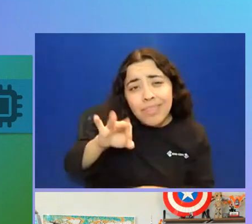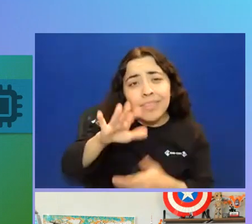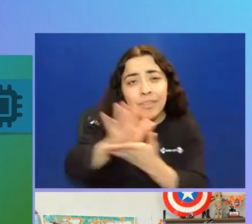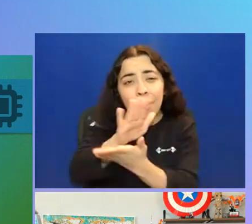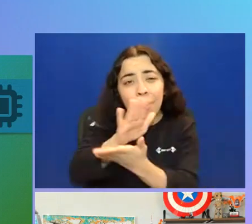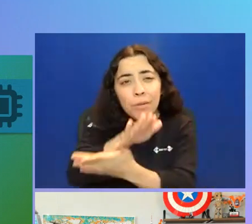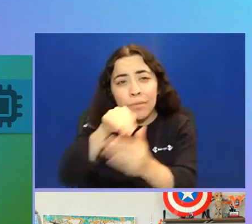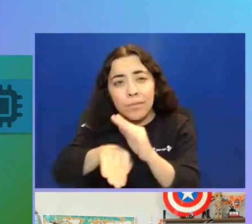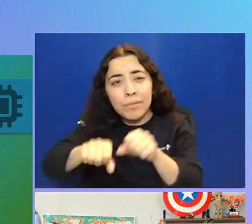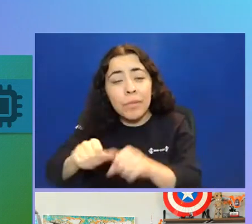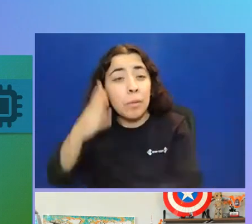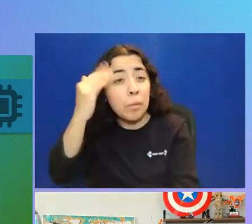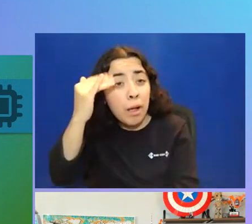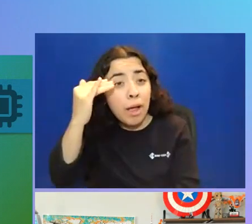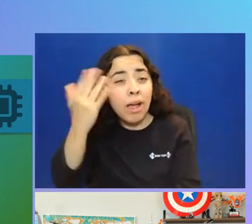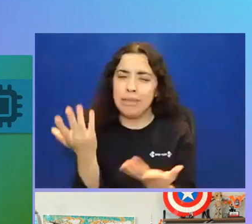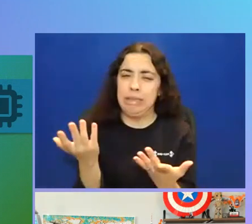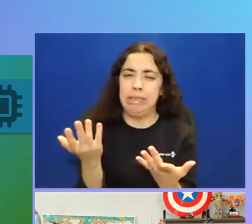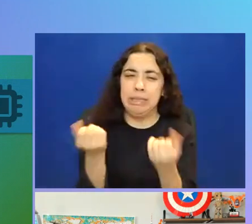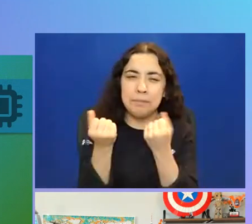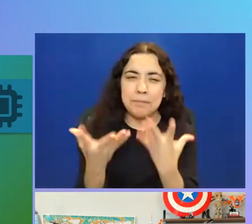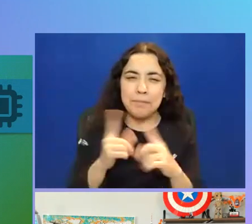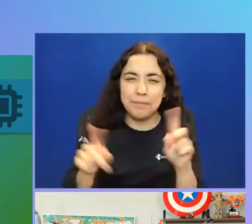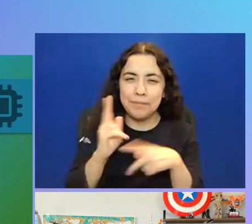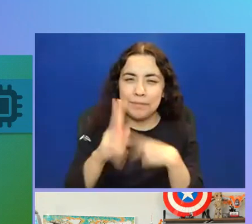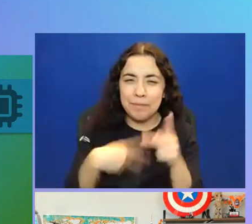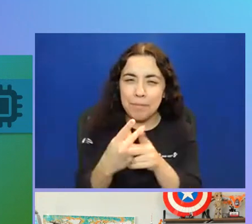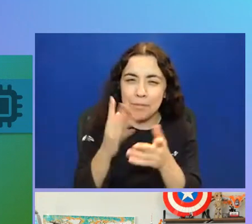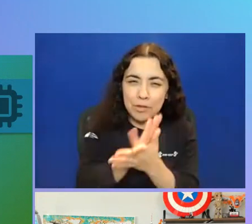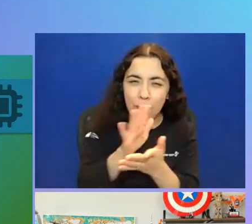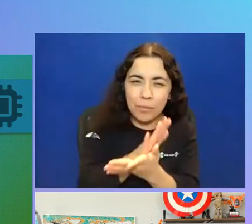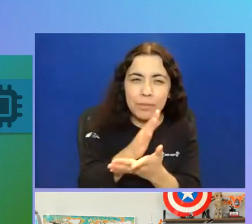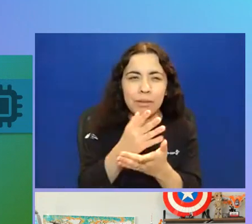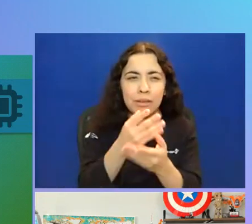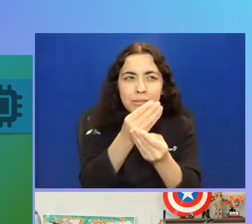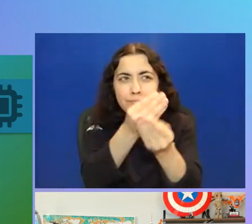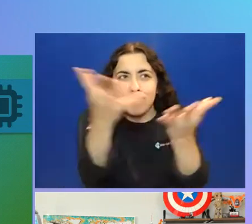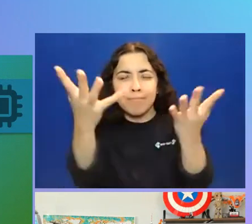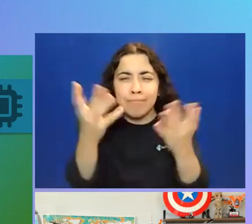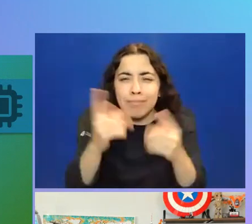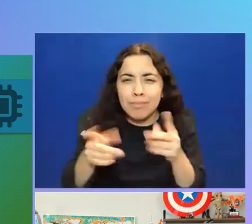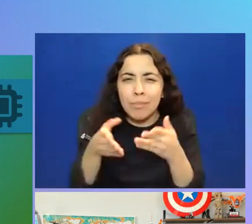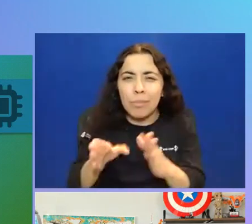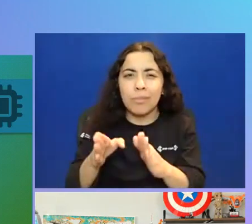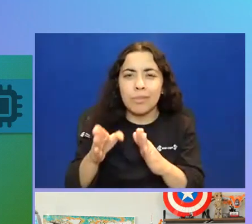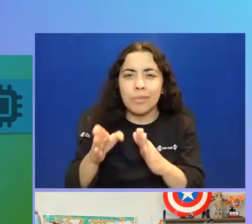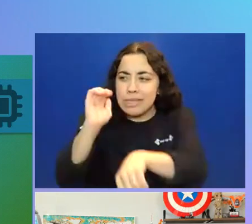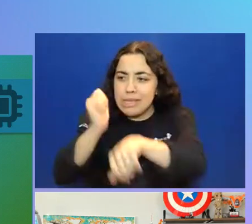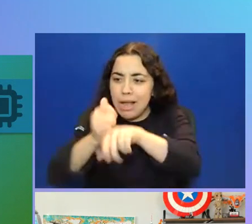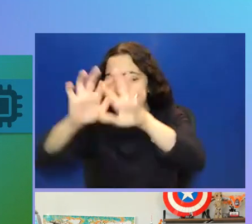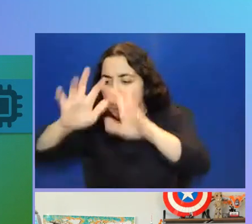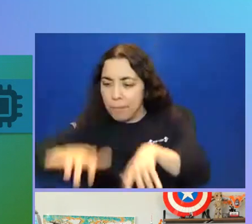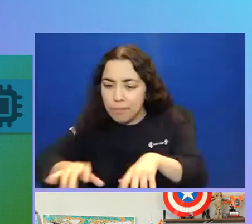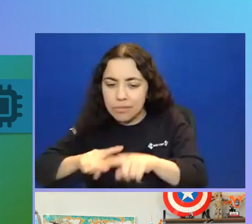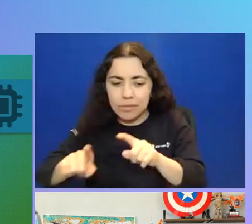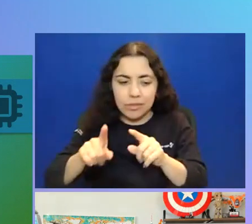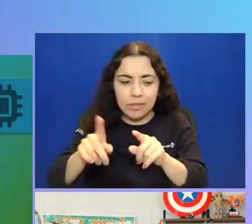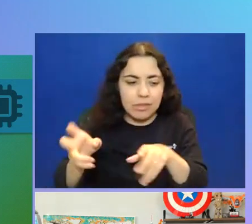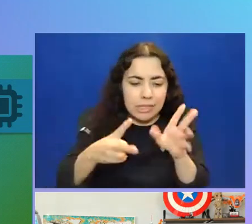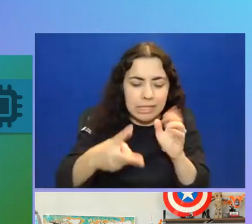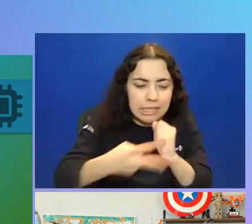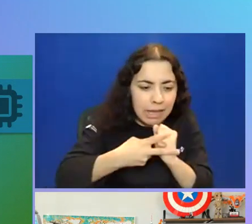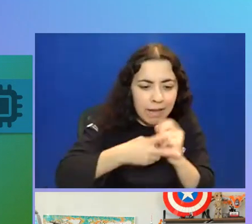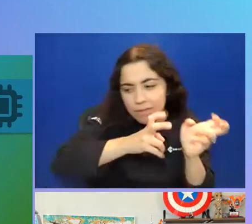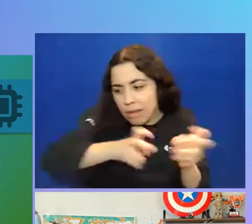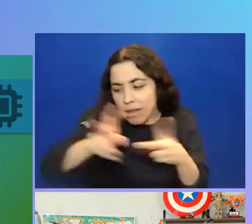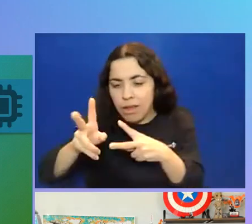because there's so many different types of documents. There's so many different ways to create them. There's so many different ways to save them and export them. And